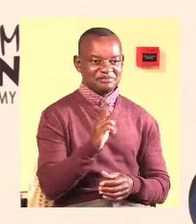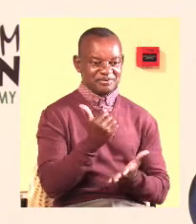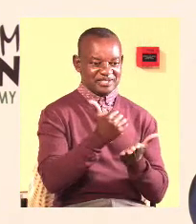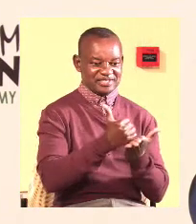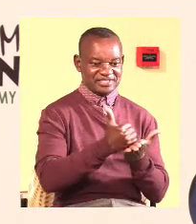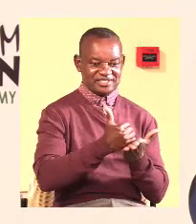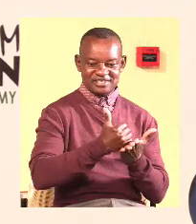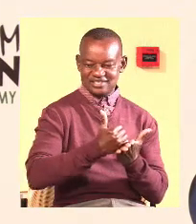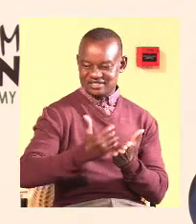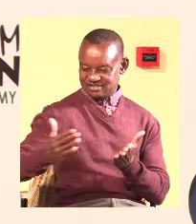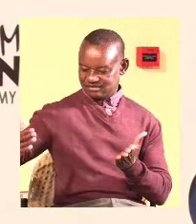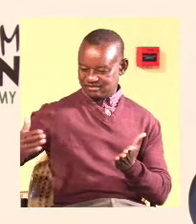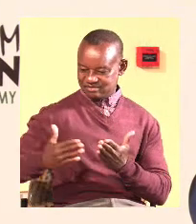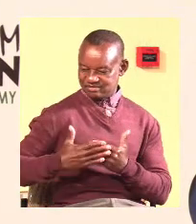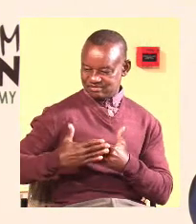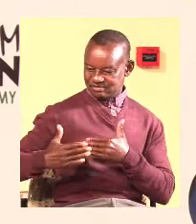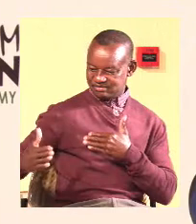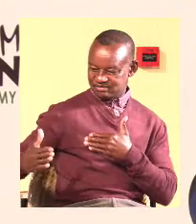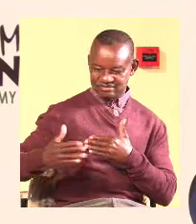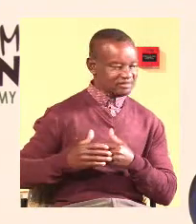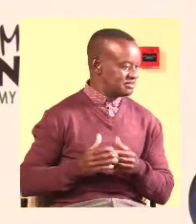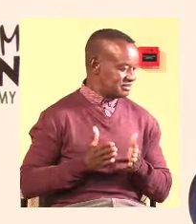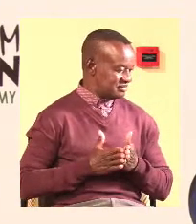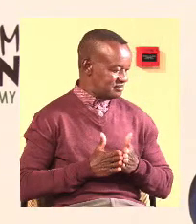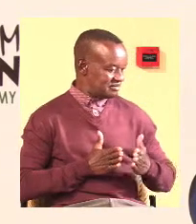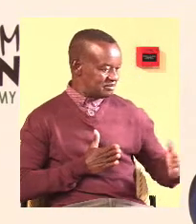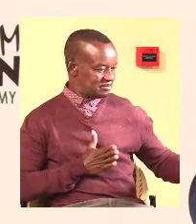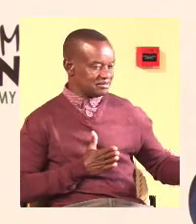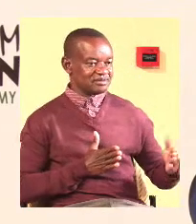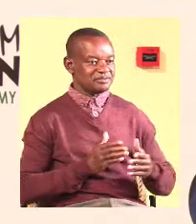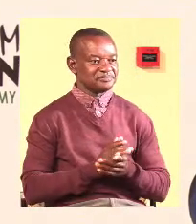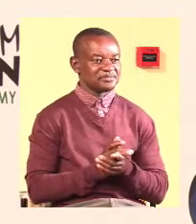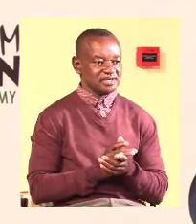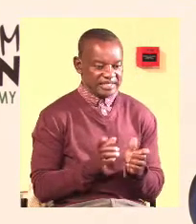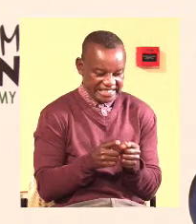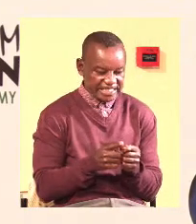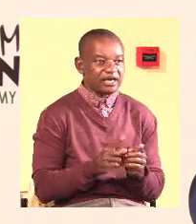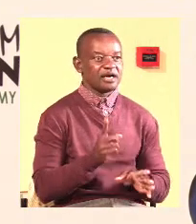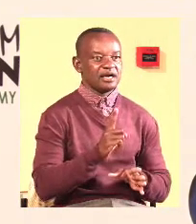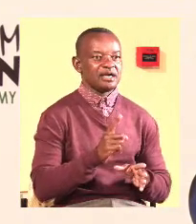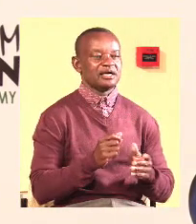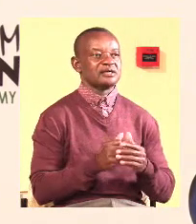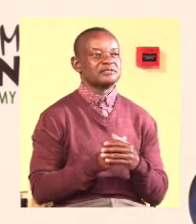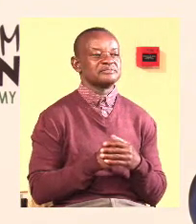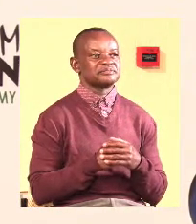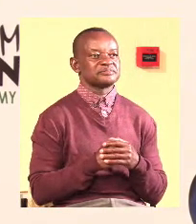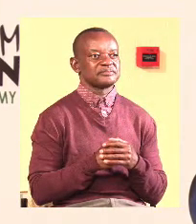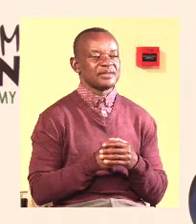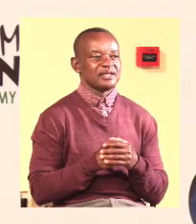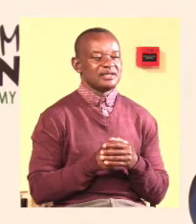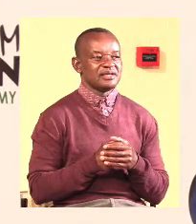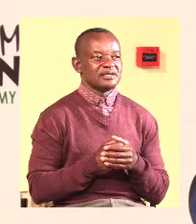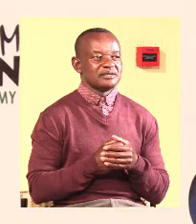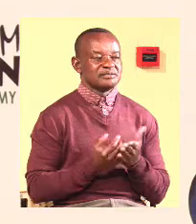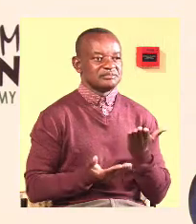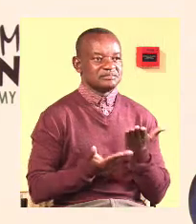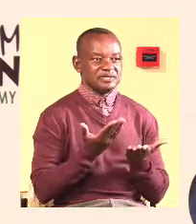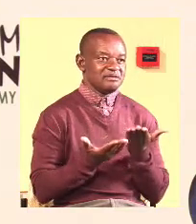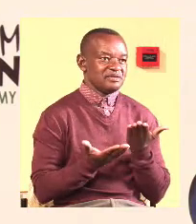the community. Whenever they want to conduct a session with perhaps 2-3 households